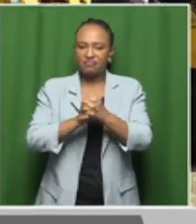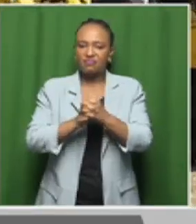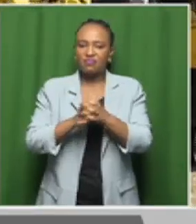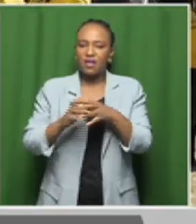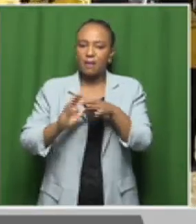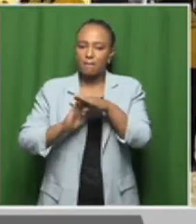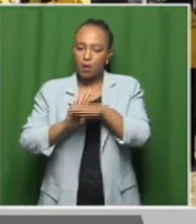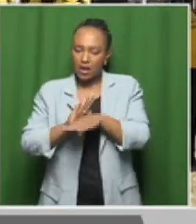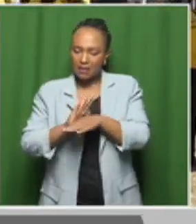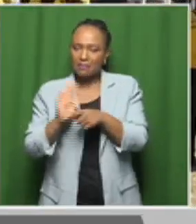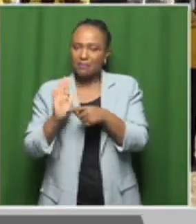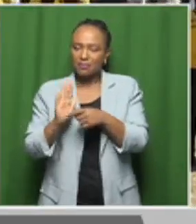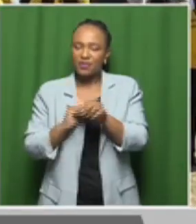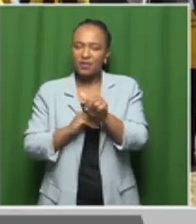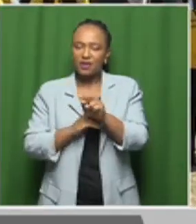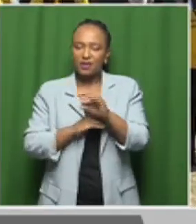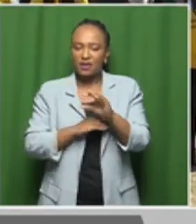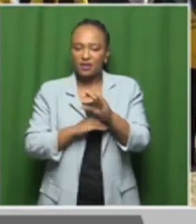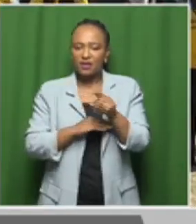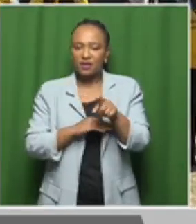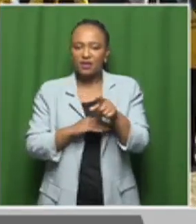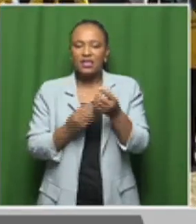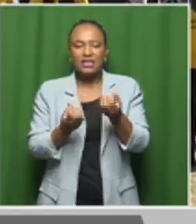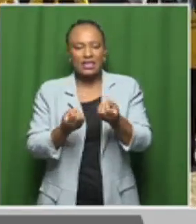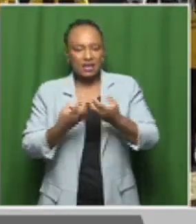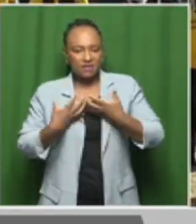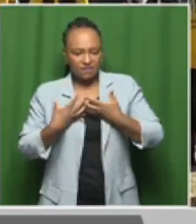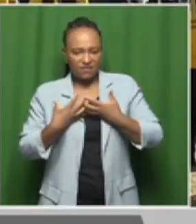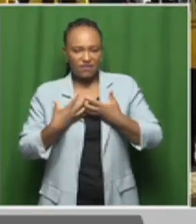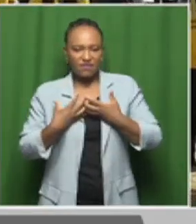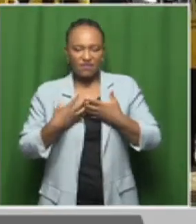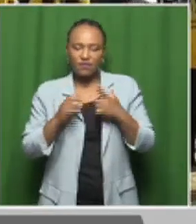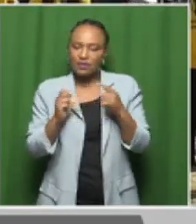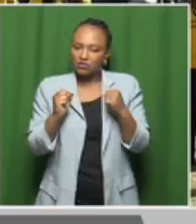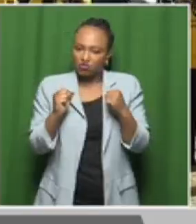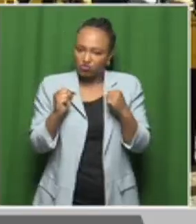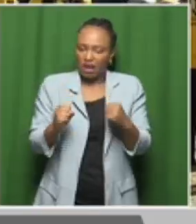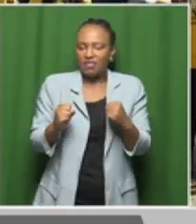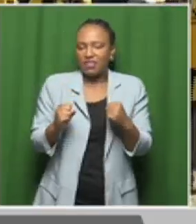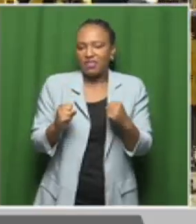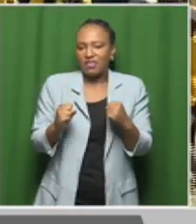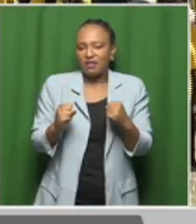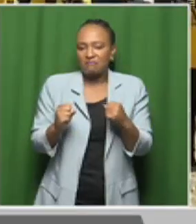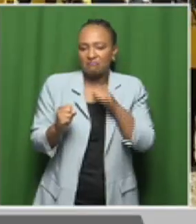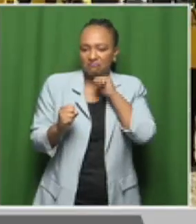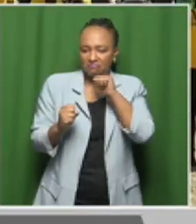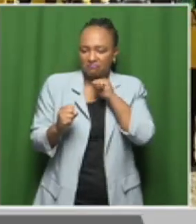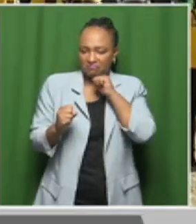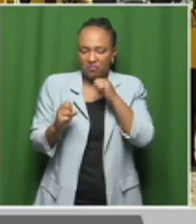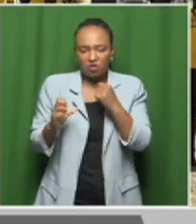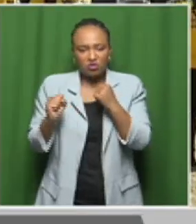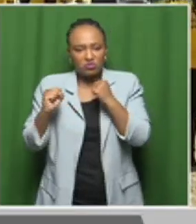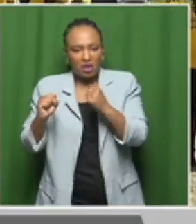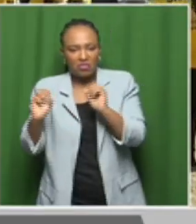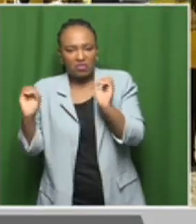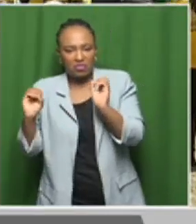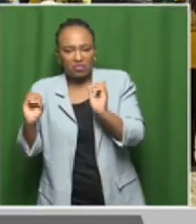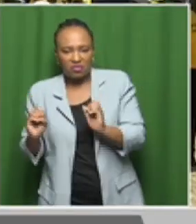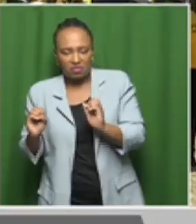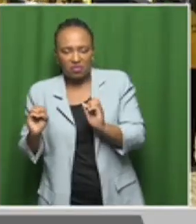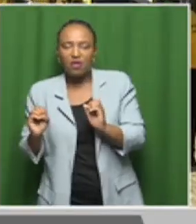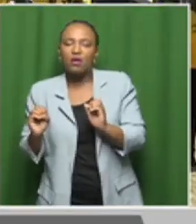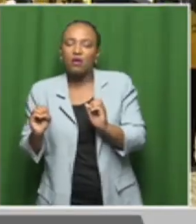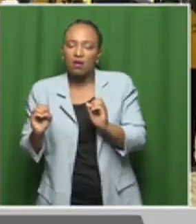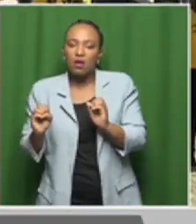is what gives us the strength. Whether the strength or there's no strength, you should have seen by